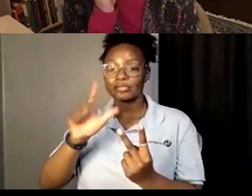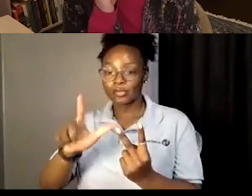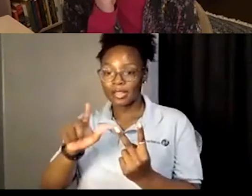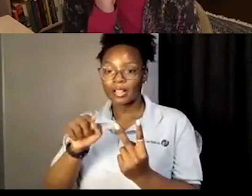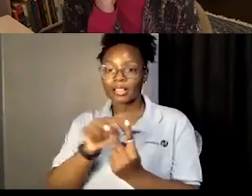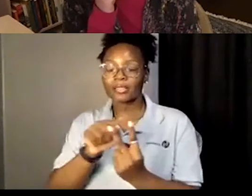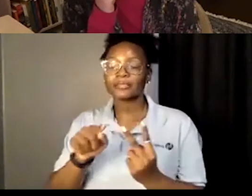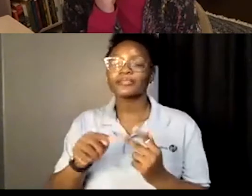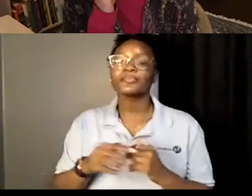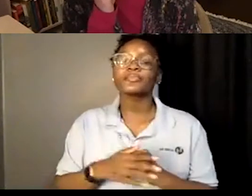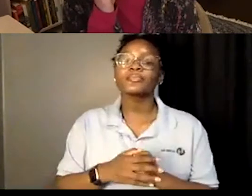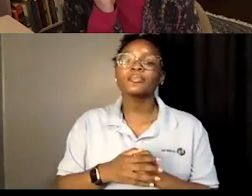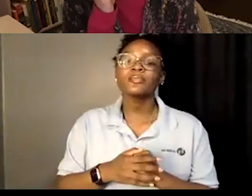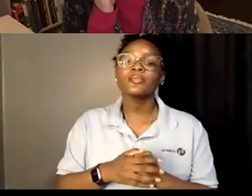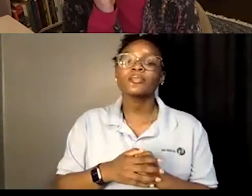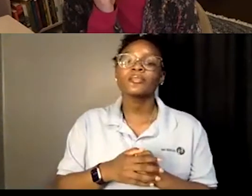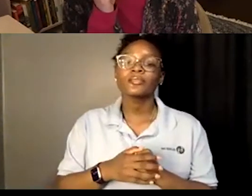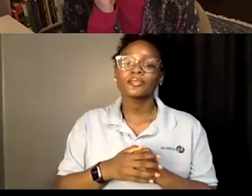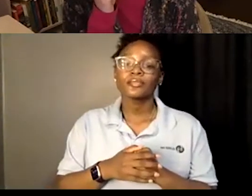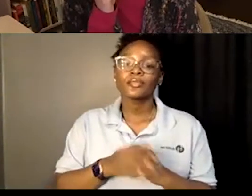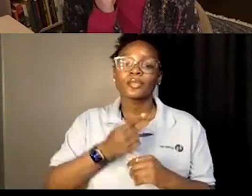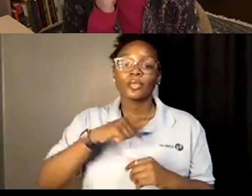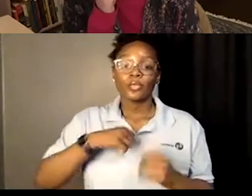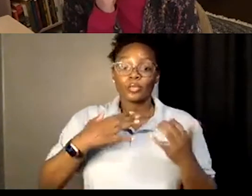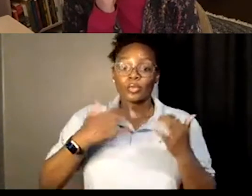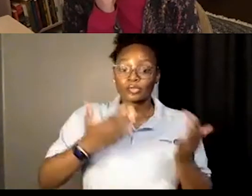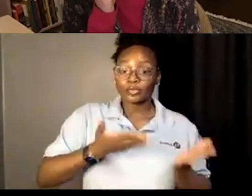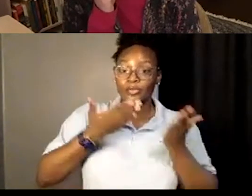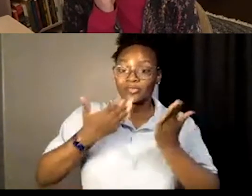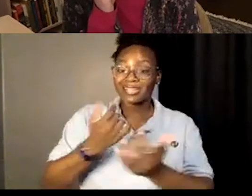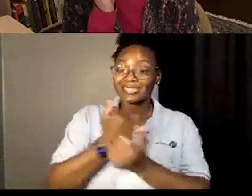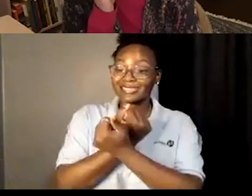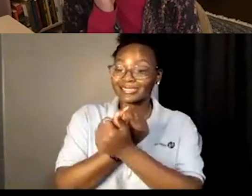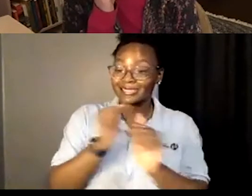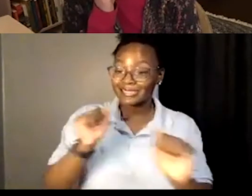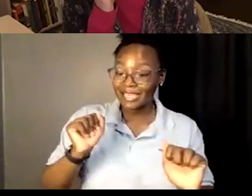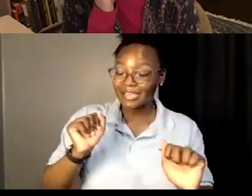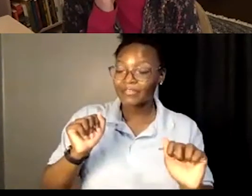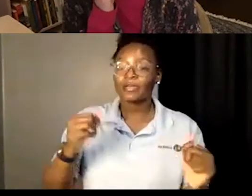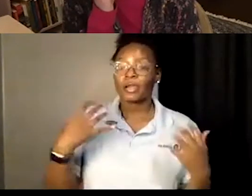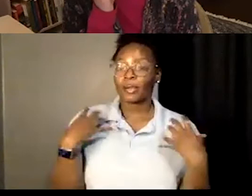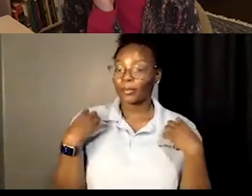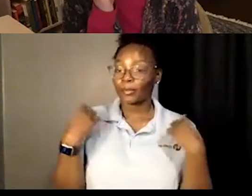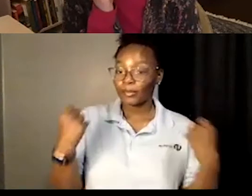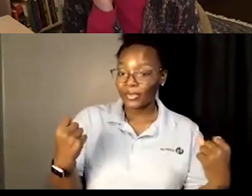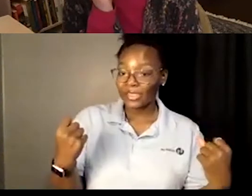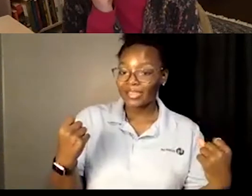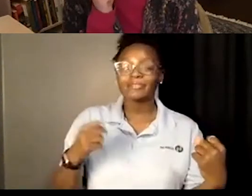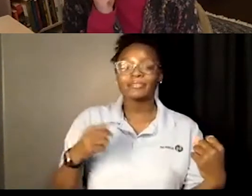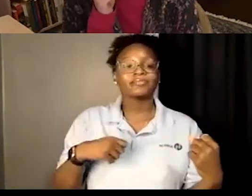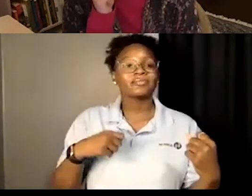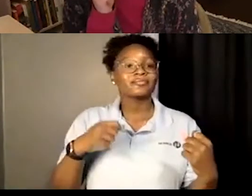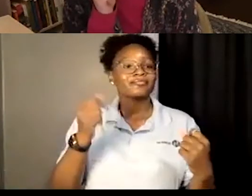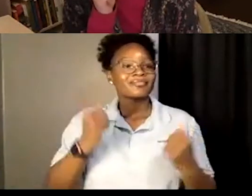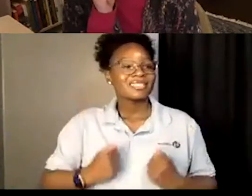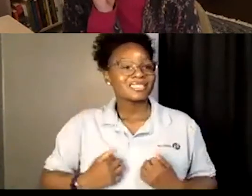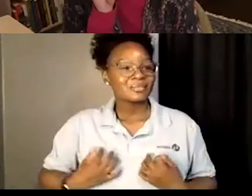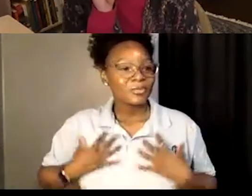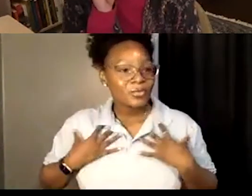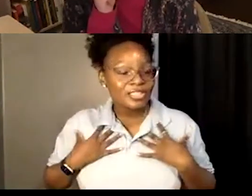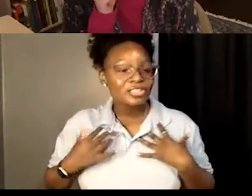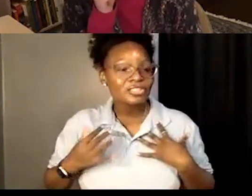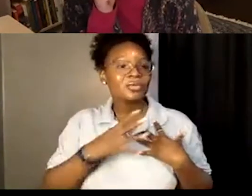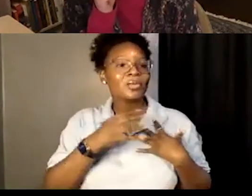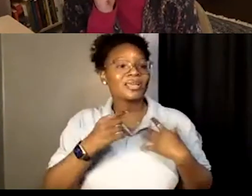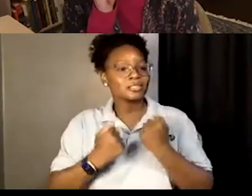on Israel-Palestine, to provide safe, brave, reflective, inspirational spaces and support